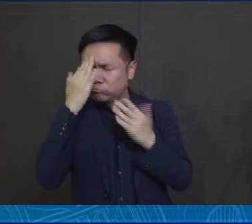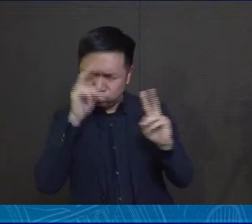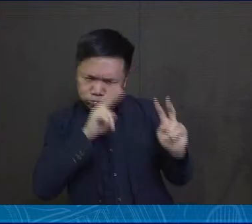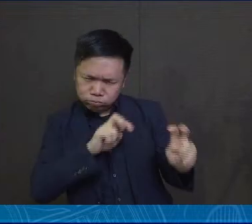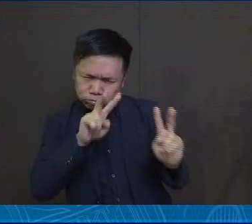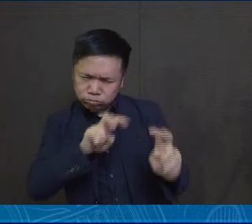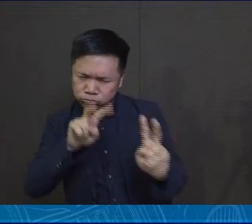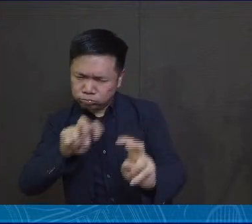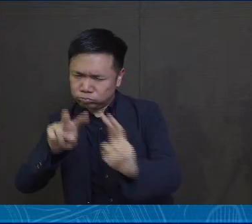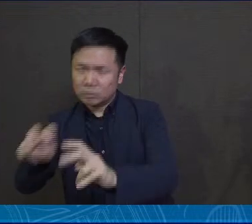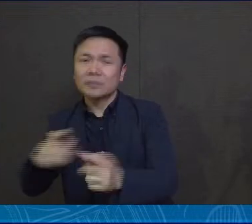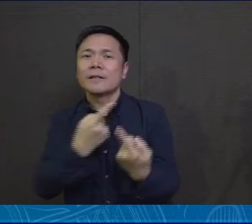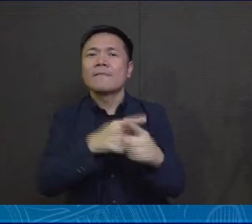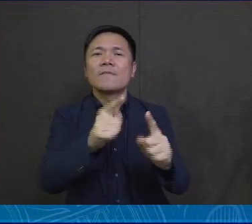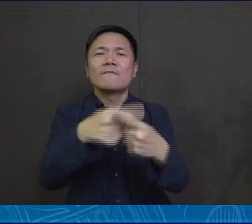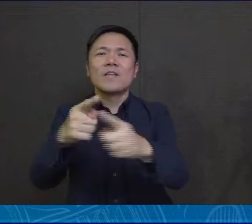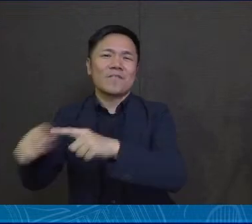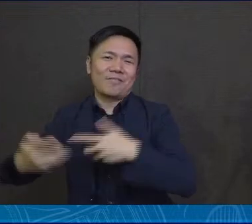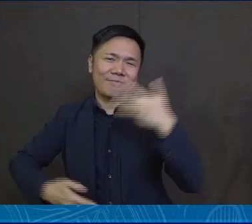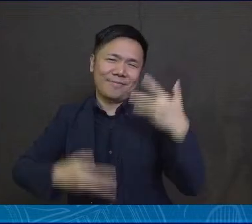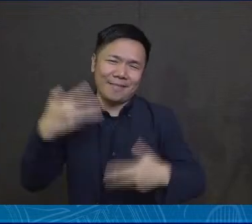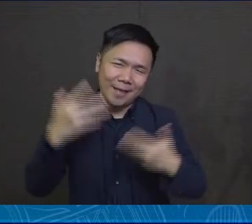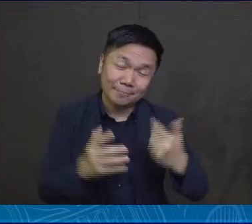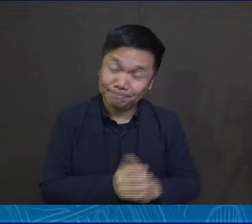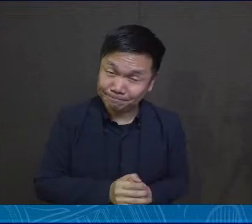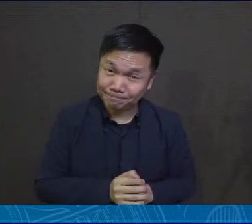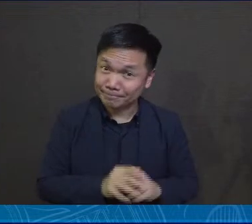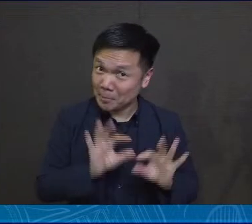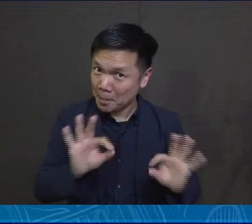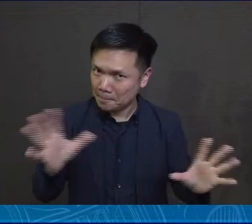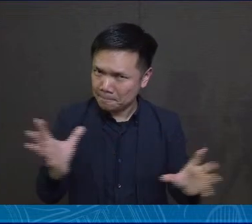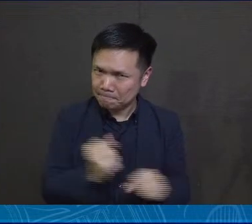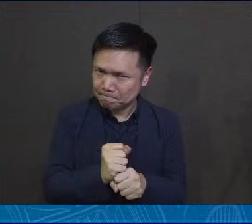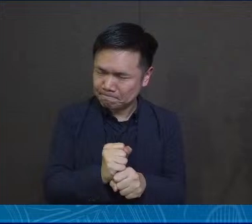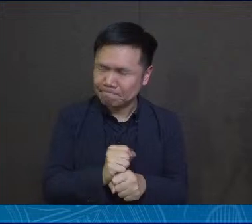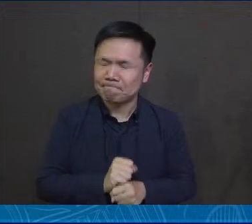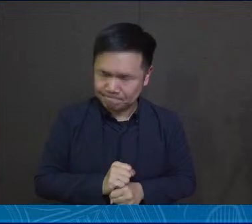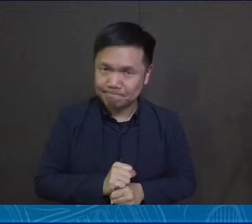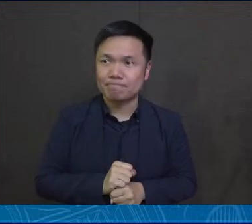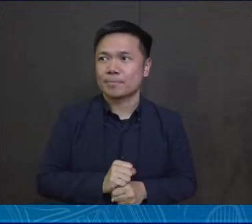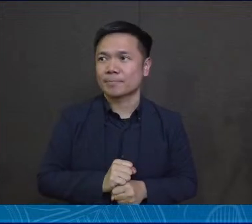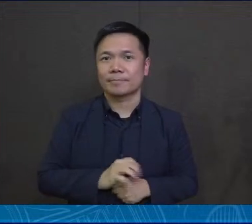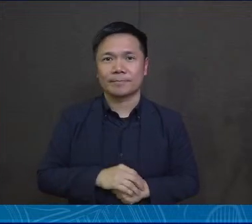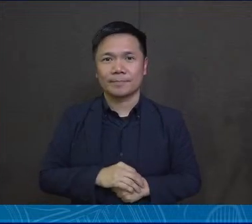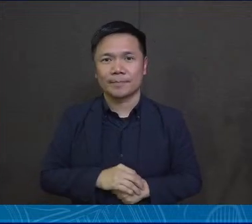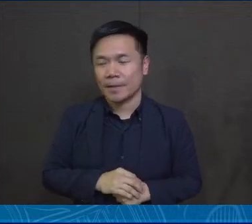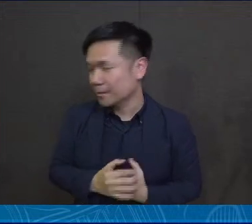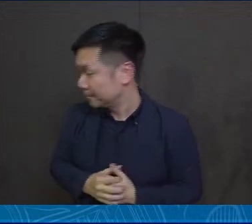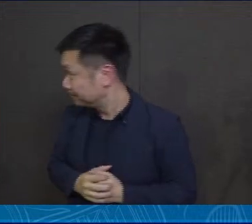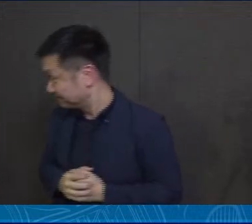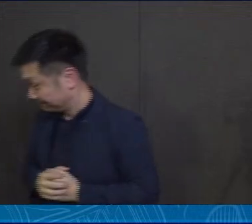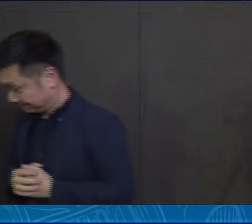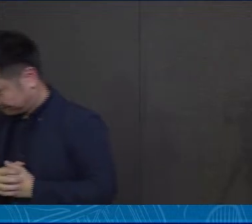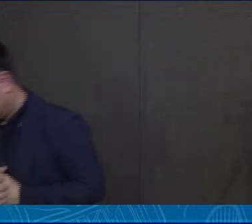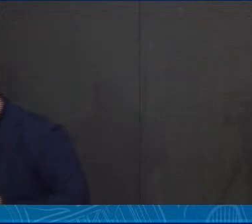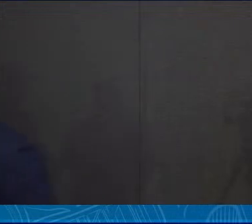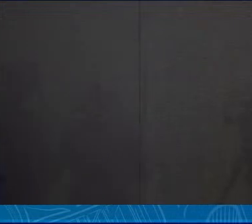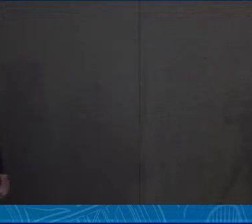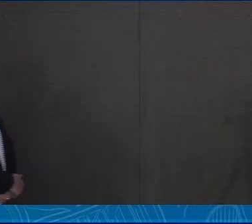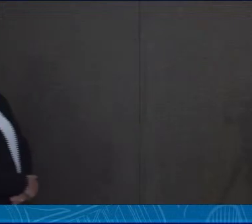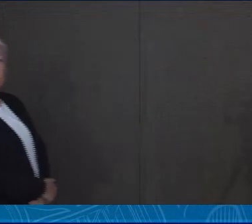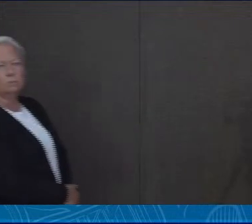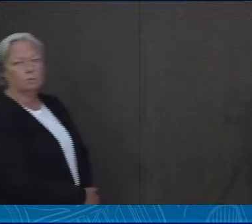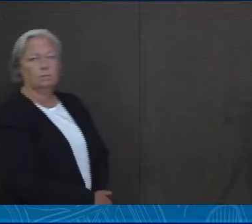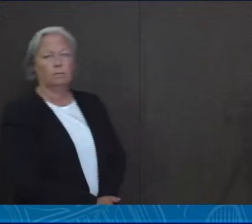itself. I'll leave it there for now, but thank you. Thank you very much, Daniel. And as we could hear